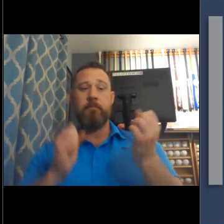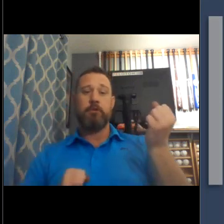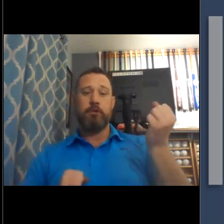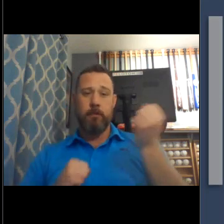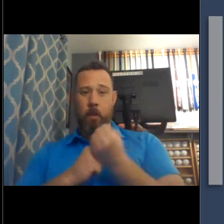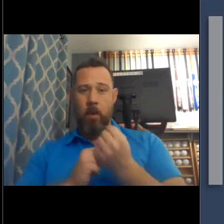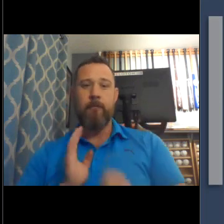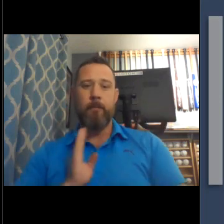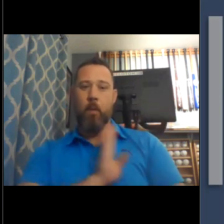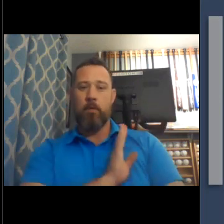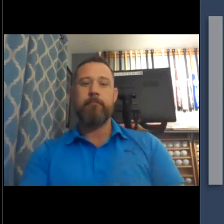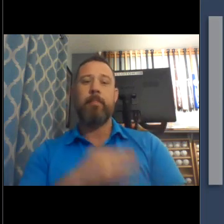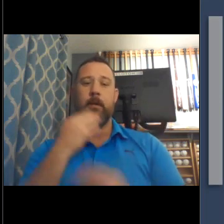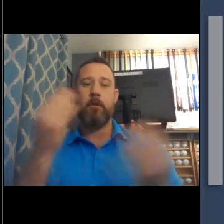board. Thank you.